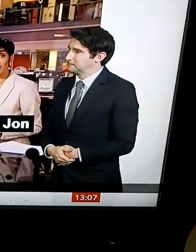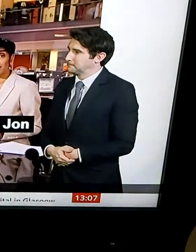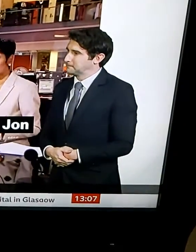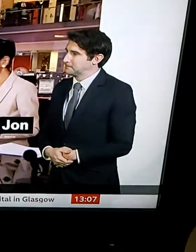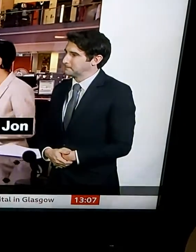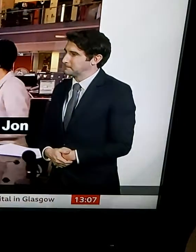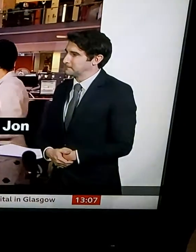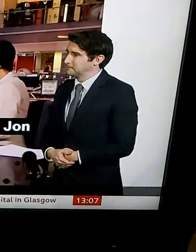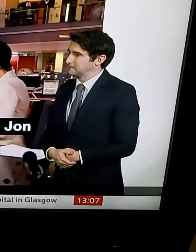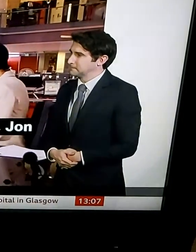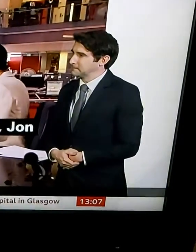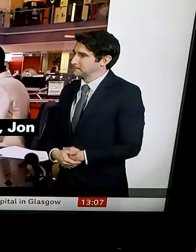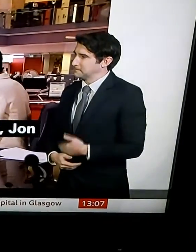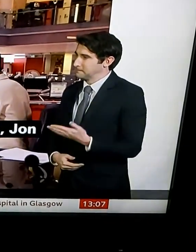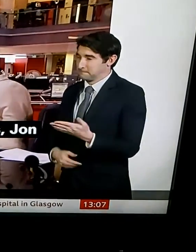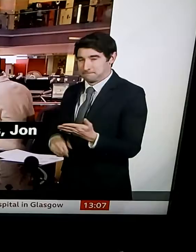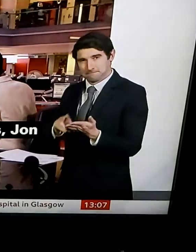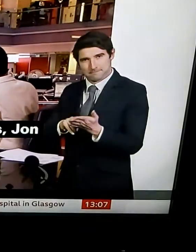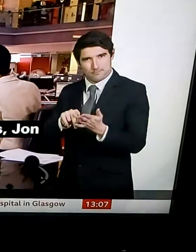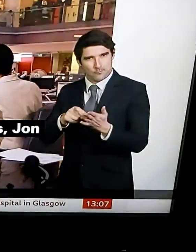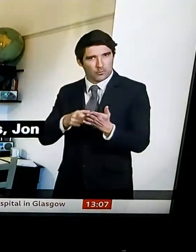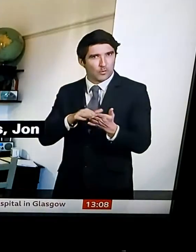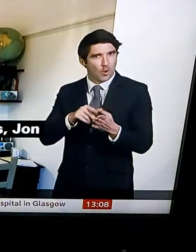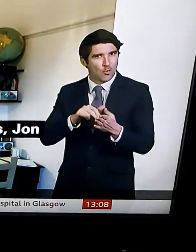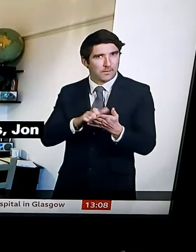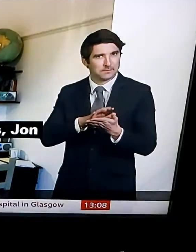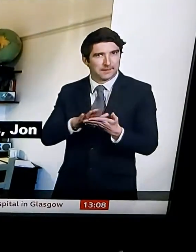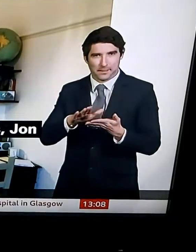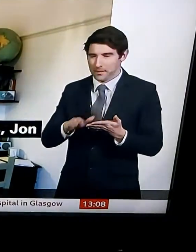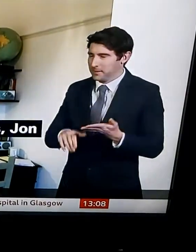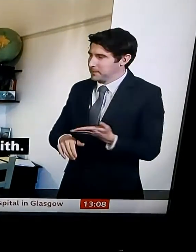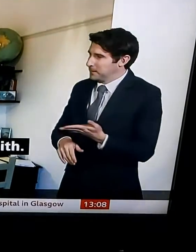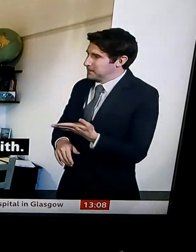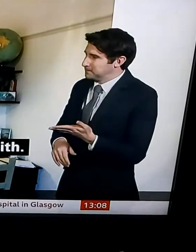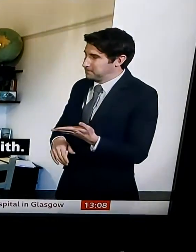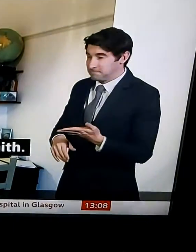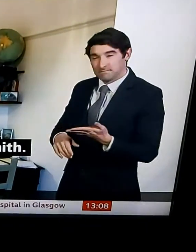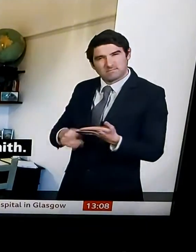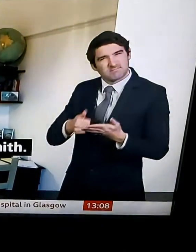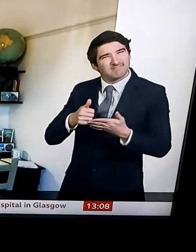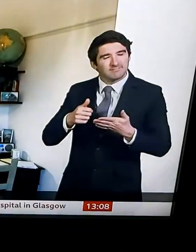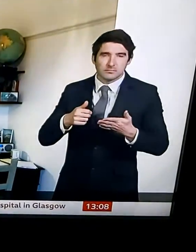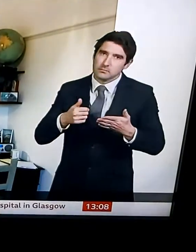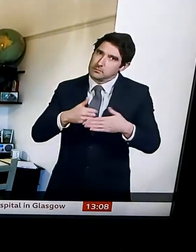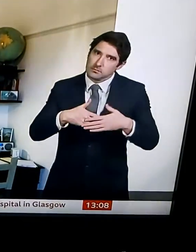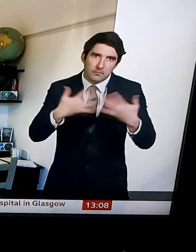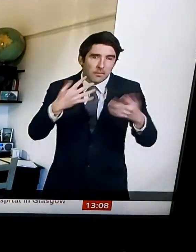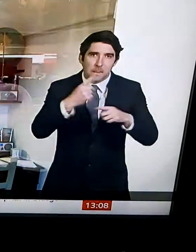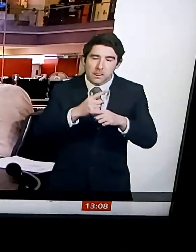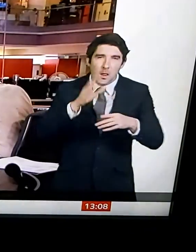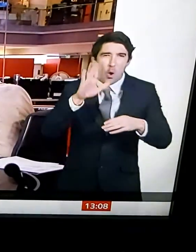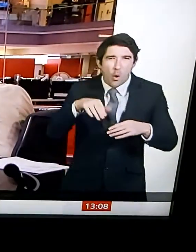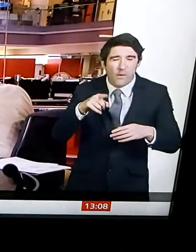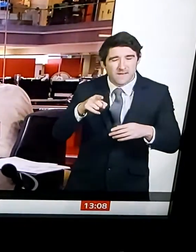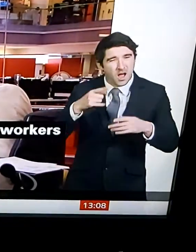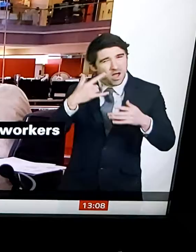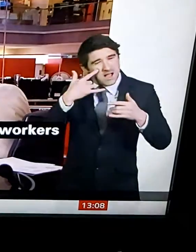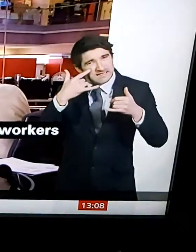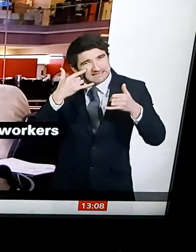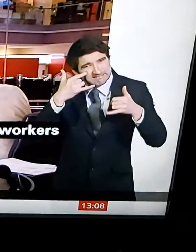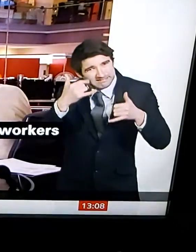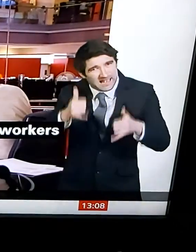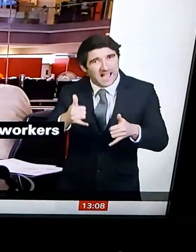assistant political editor, Norman Smith. And Norman, the issue of the testing of NHS workers to see if they've had the